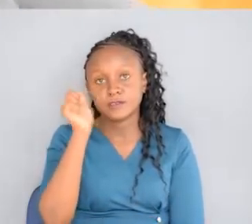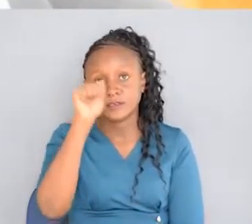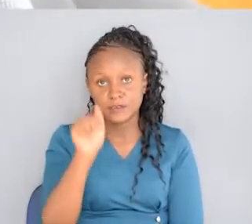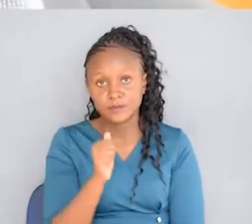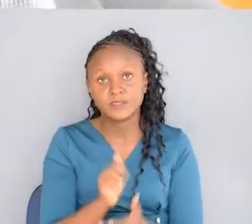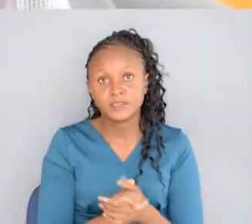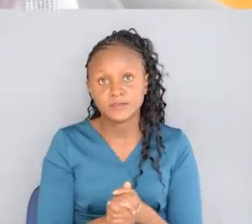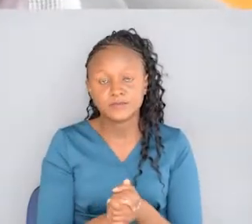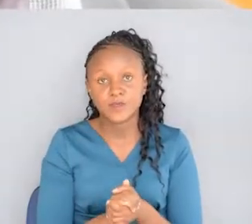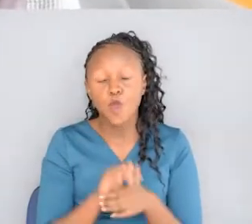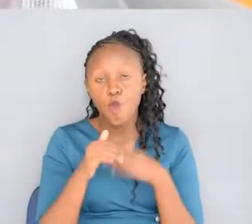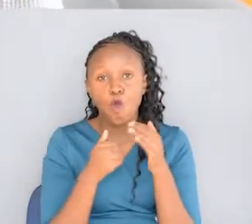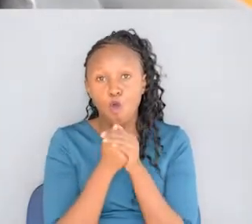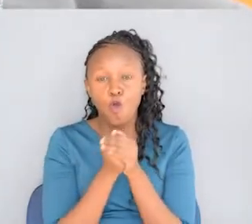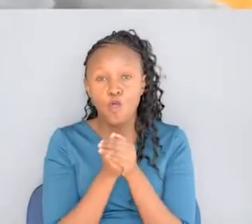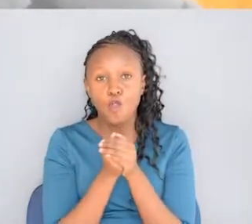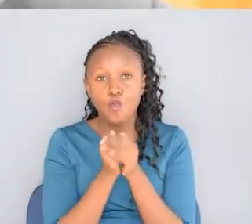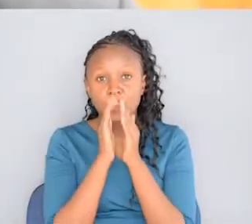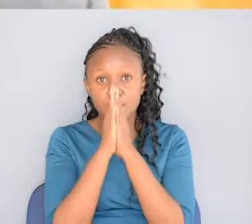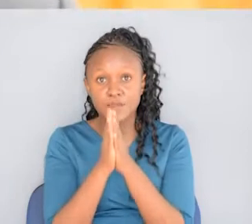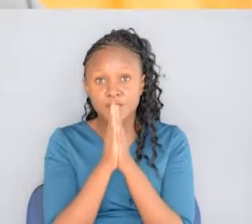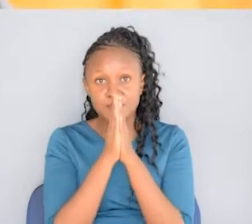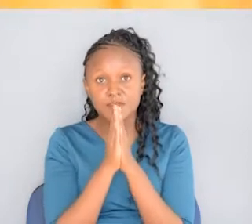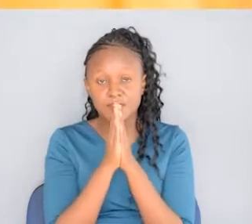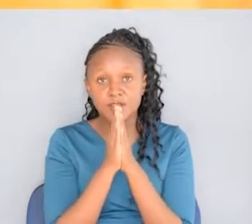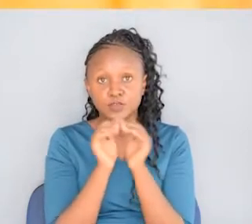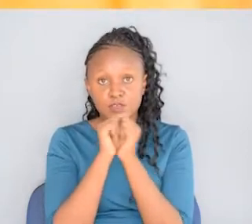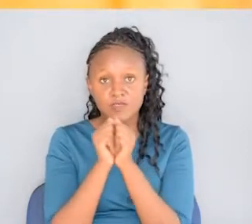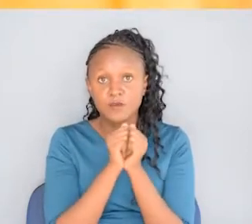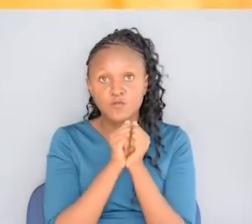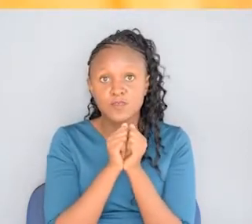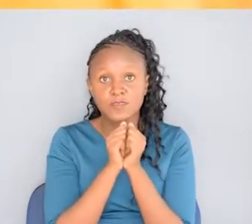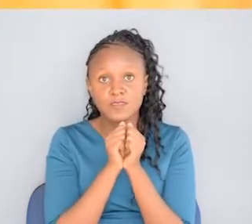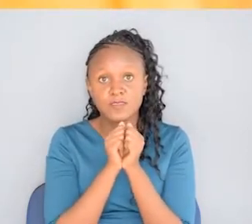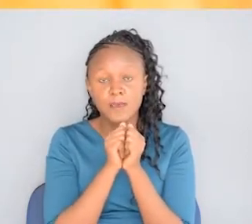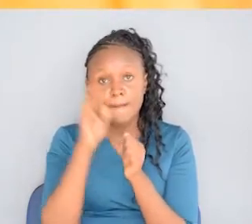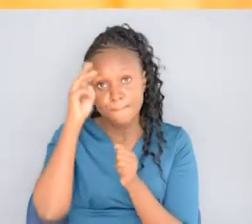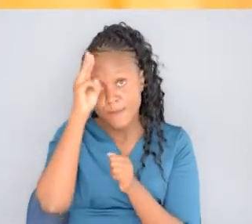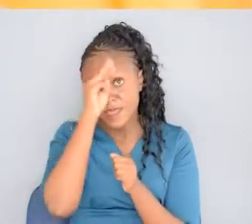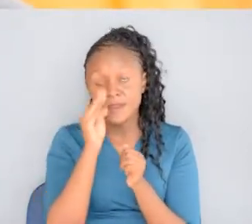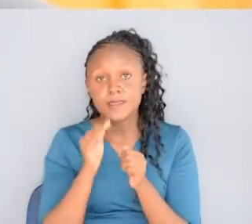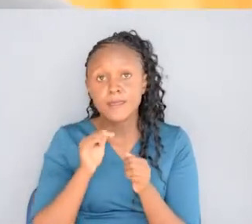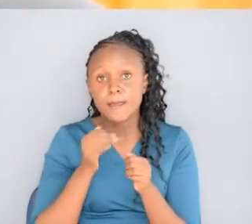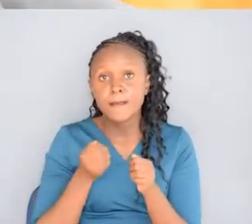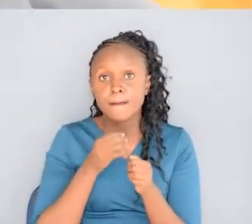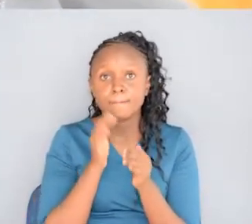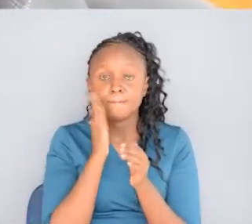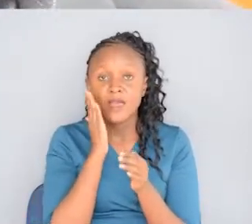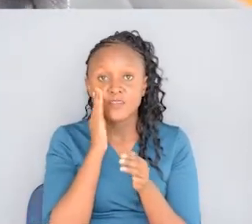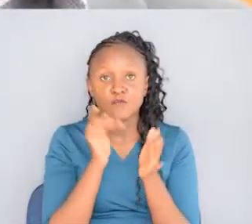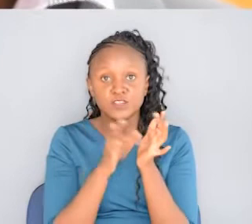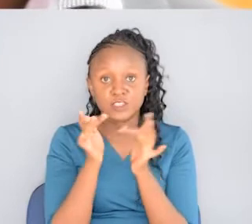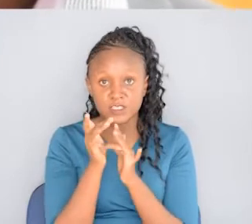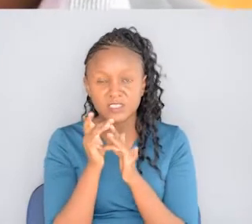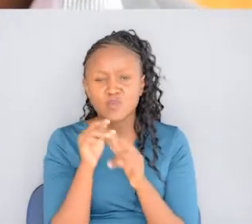together with the women and Mary, the mother of Jesus, and his brothers. And we see, especially in the book of Acts, we see where believers are gathered together. You